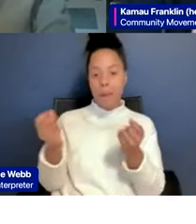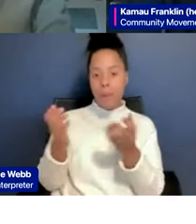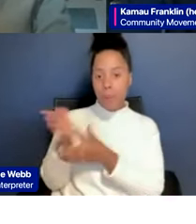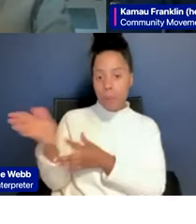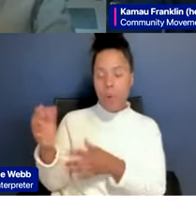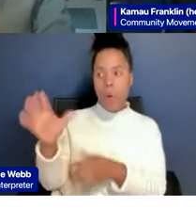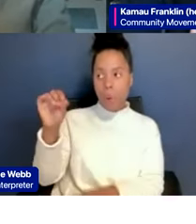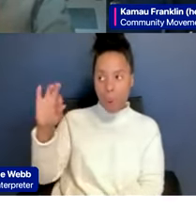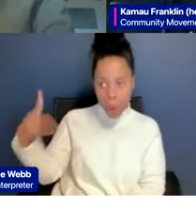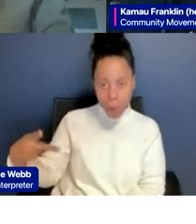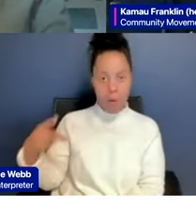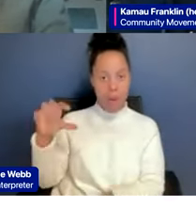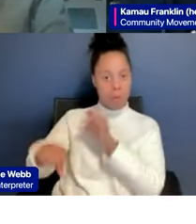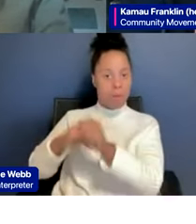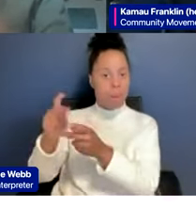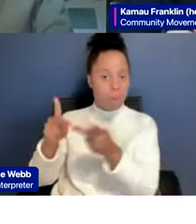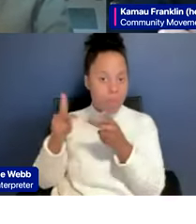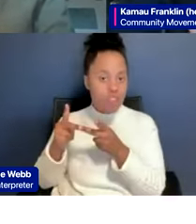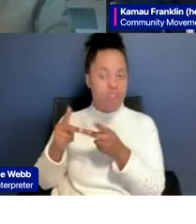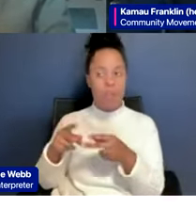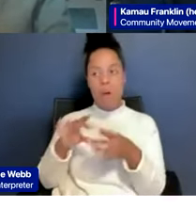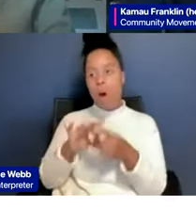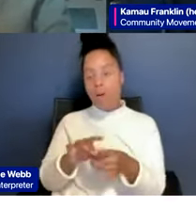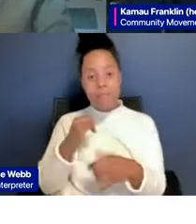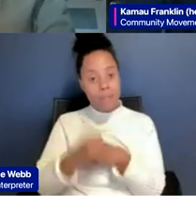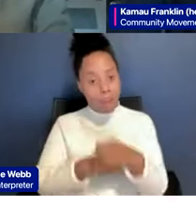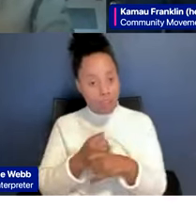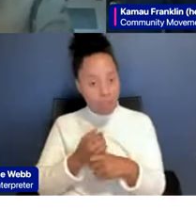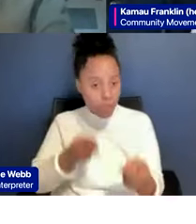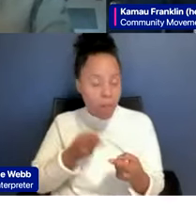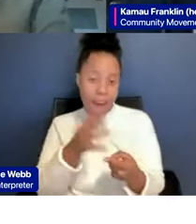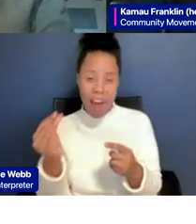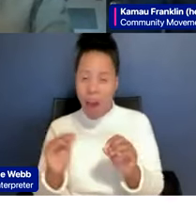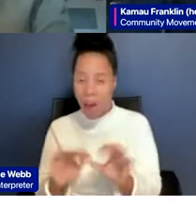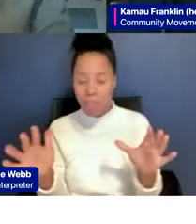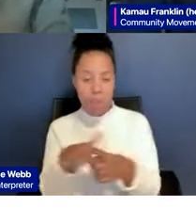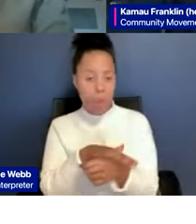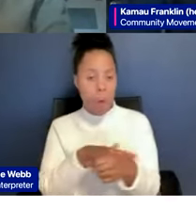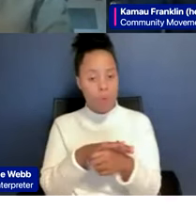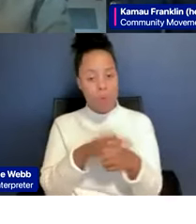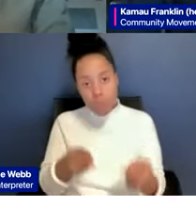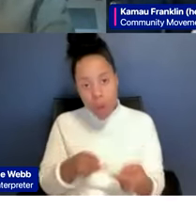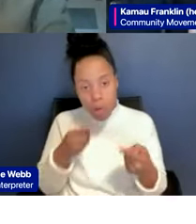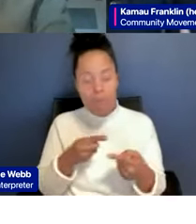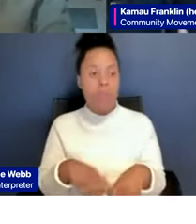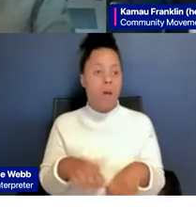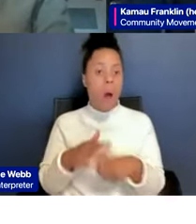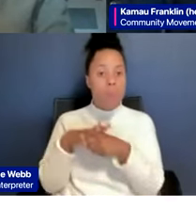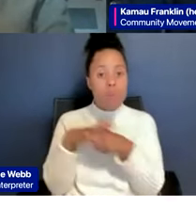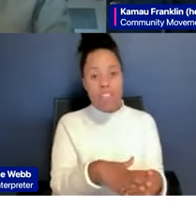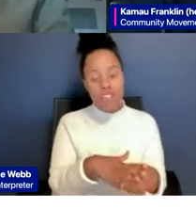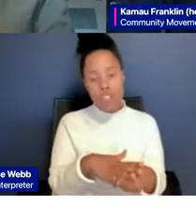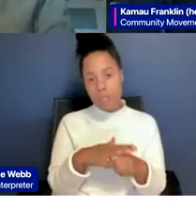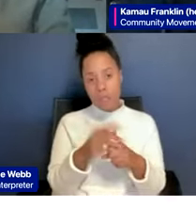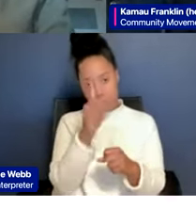positioning of international struggles, obviously of even local struggles or repression tactics, I think has been